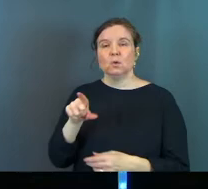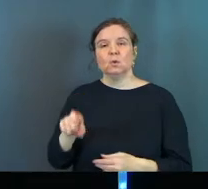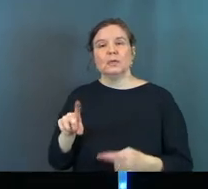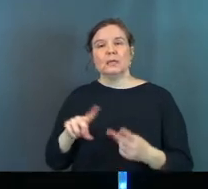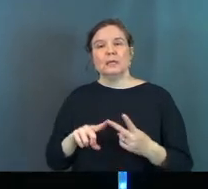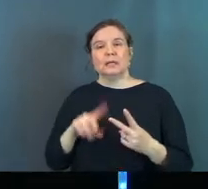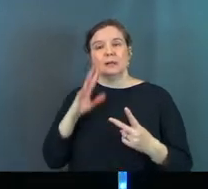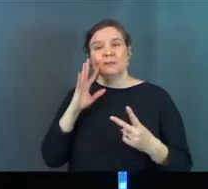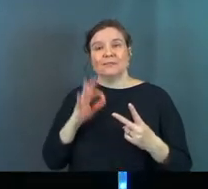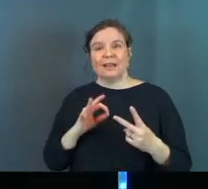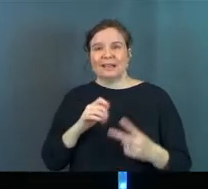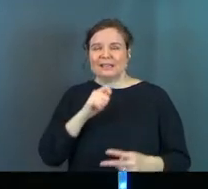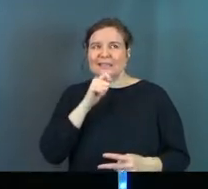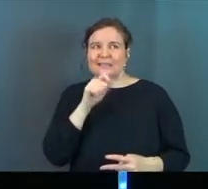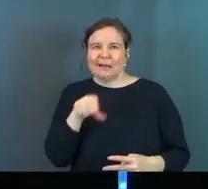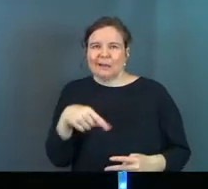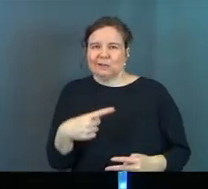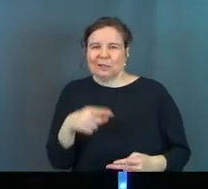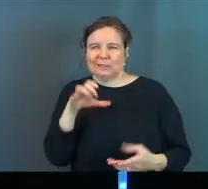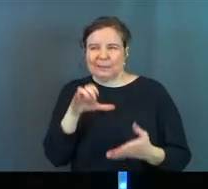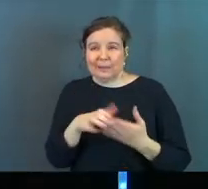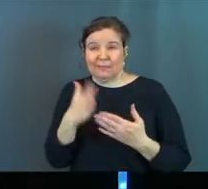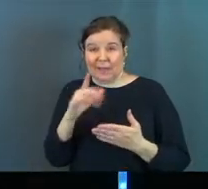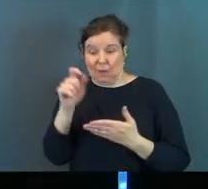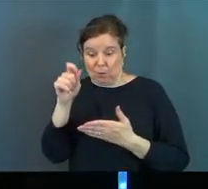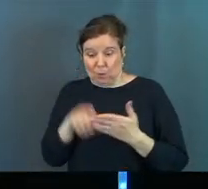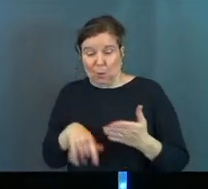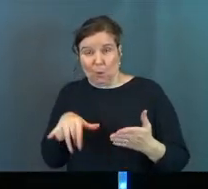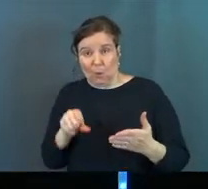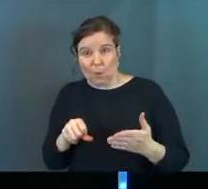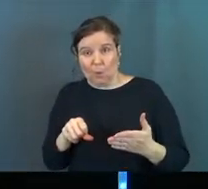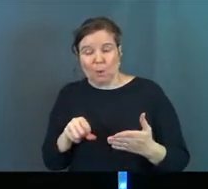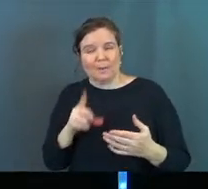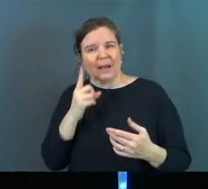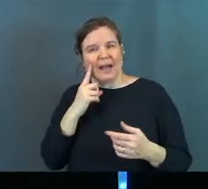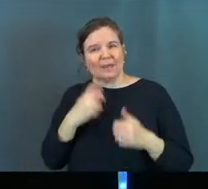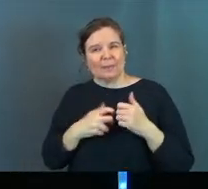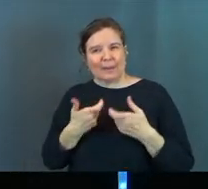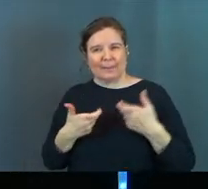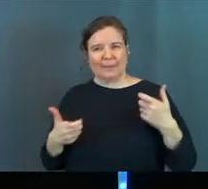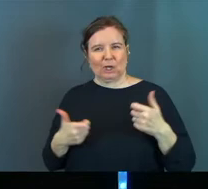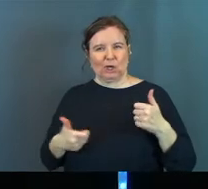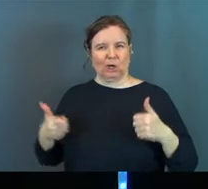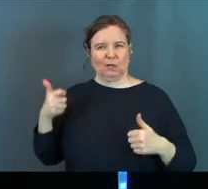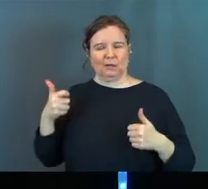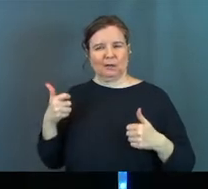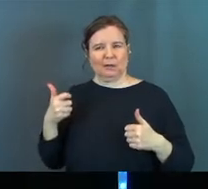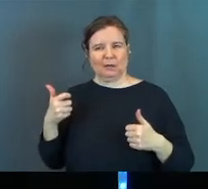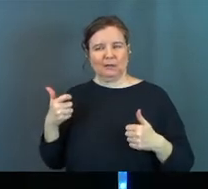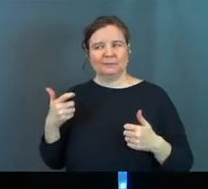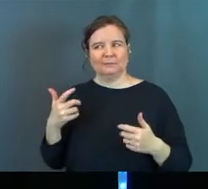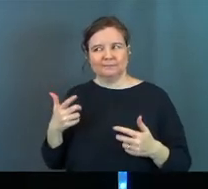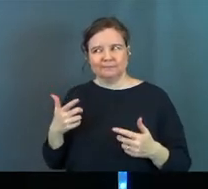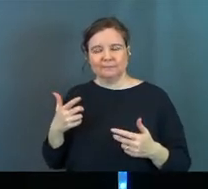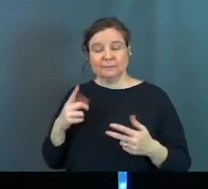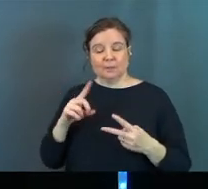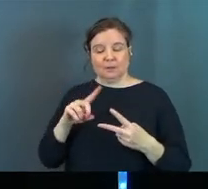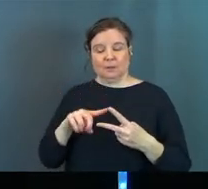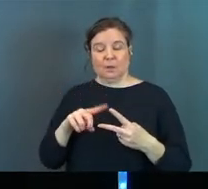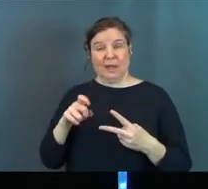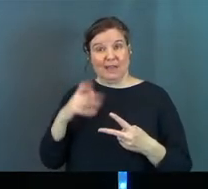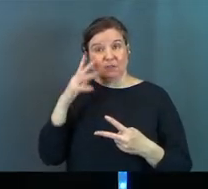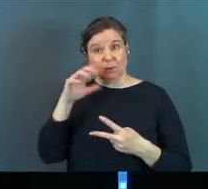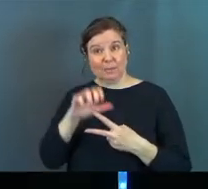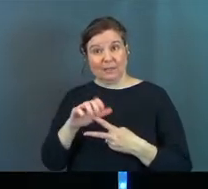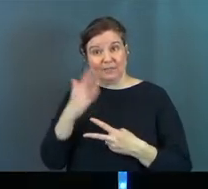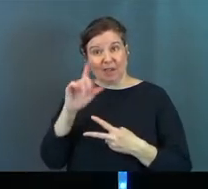you need faith not just to believe that God wrote it. I think the problem is much bigger than sometimes we give it credit for. Not only do I